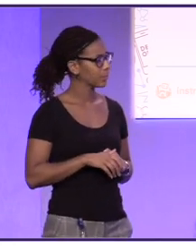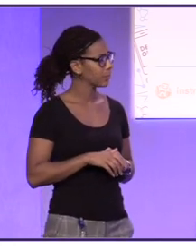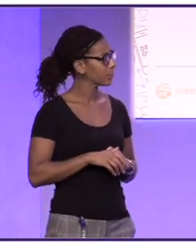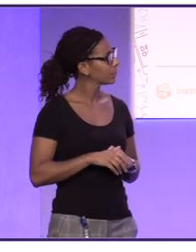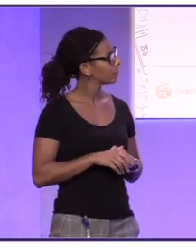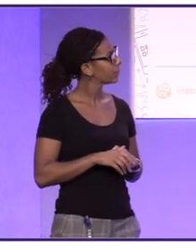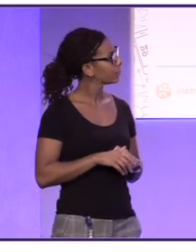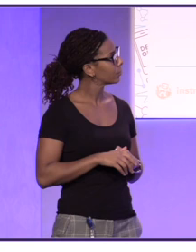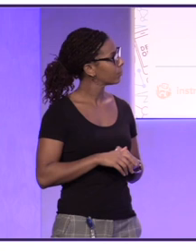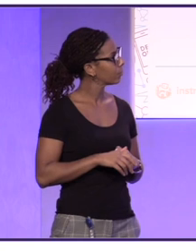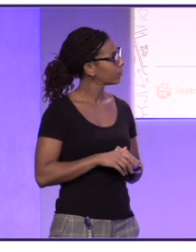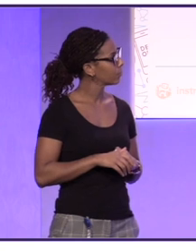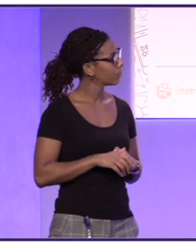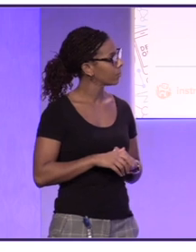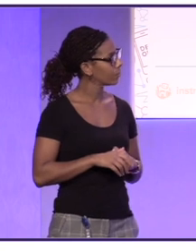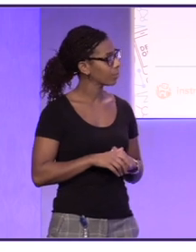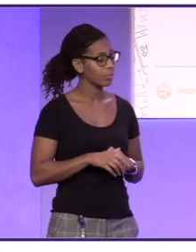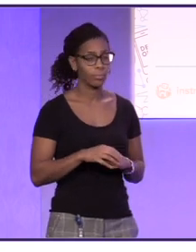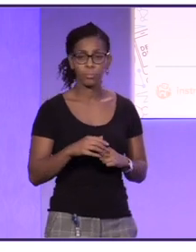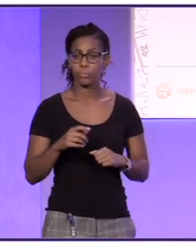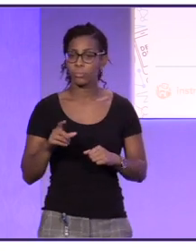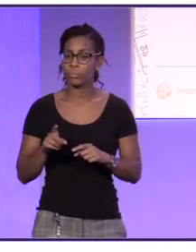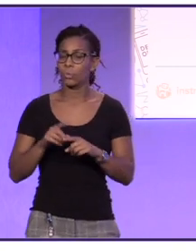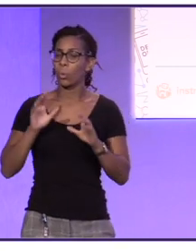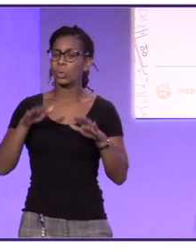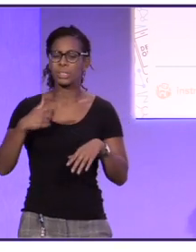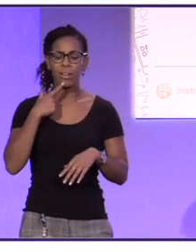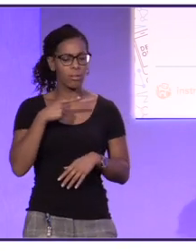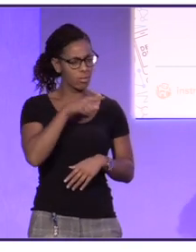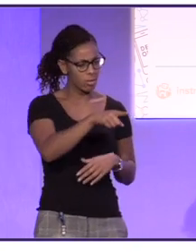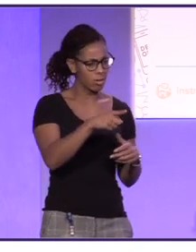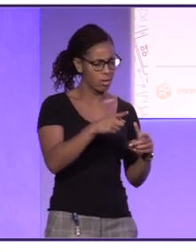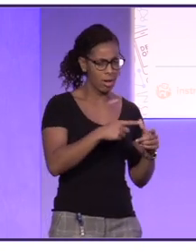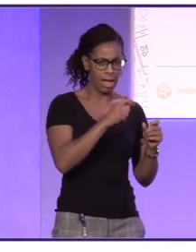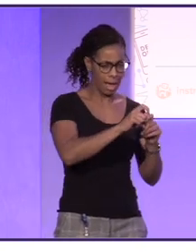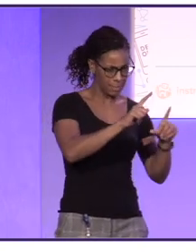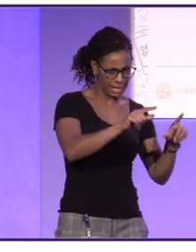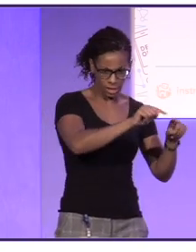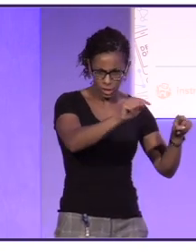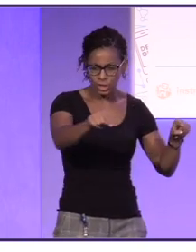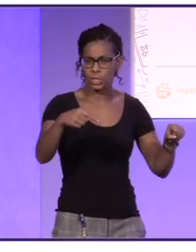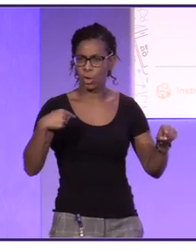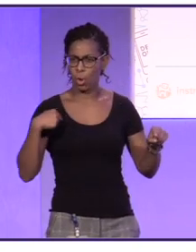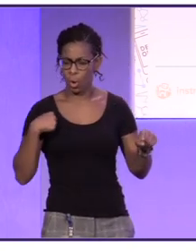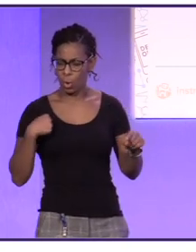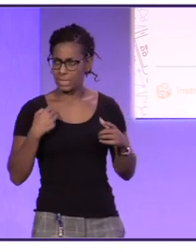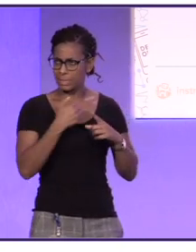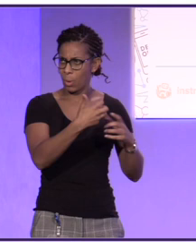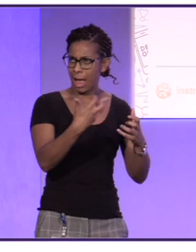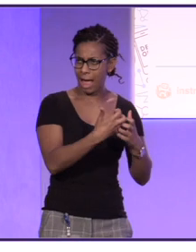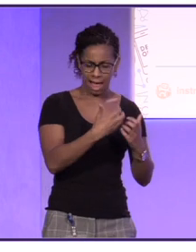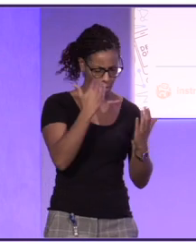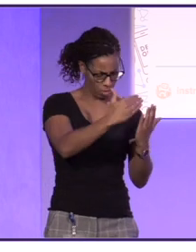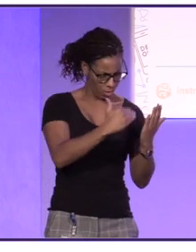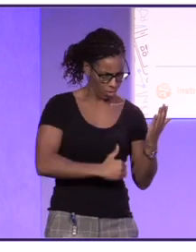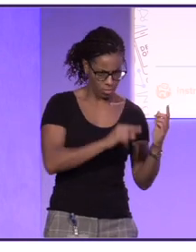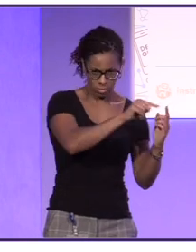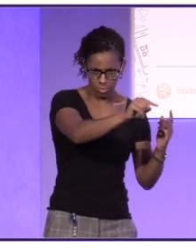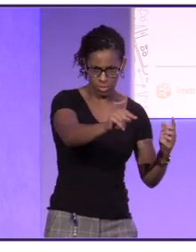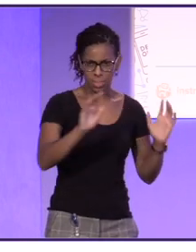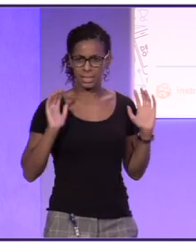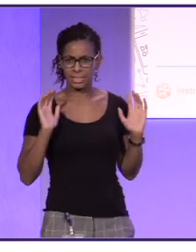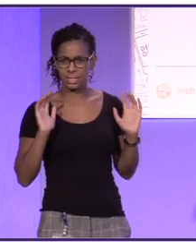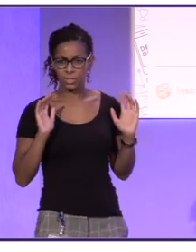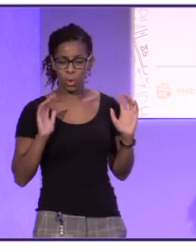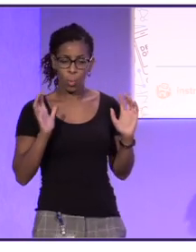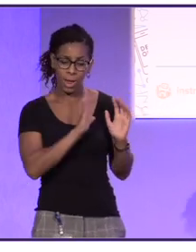we shouldn't be saying, this is how we're going to support every application in every place. We need to empower the teams to